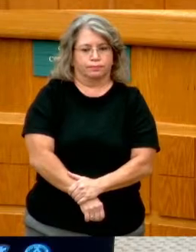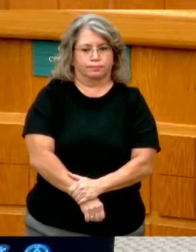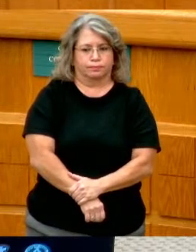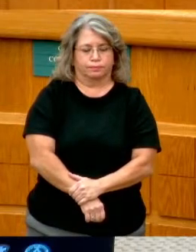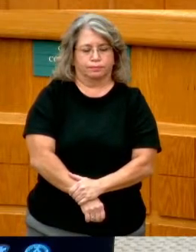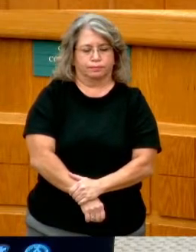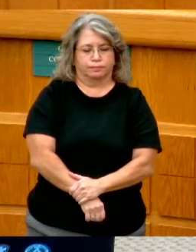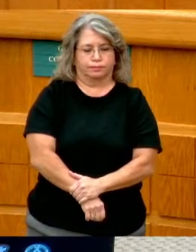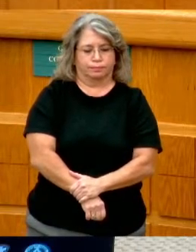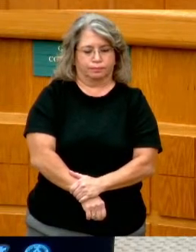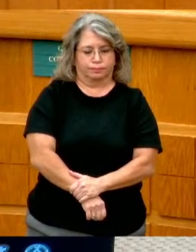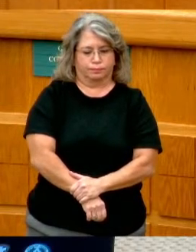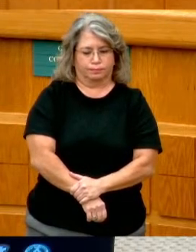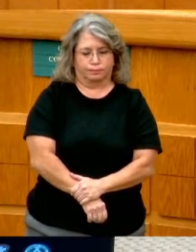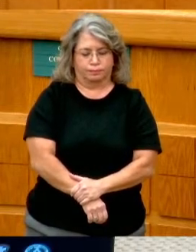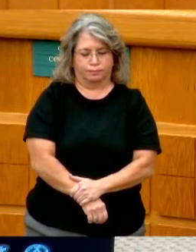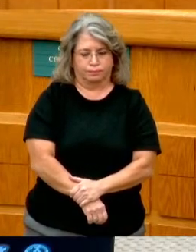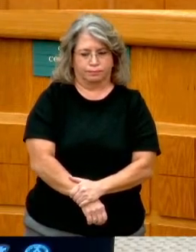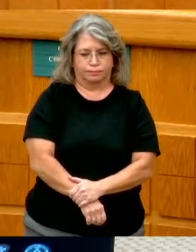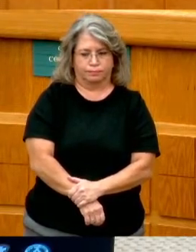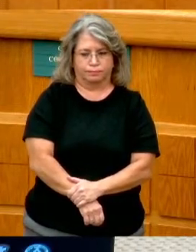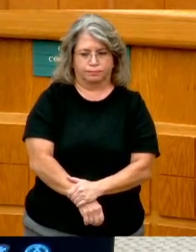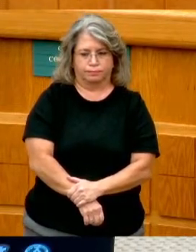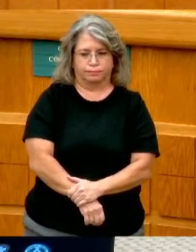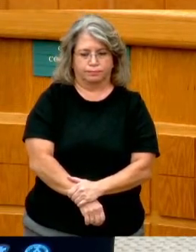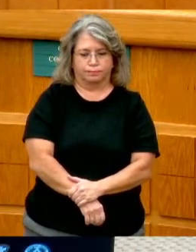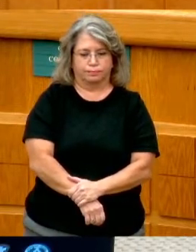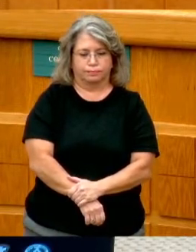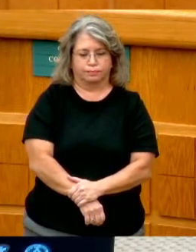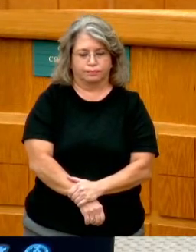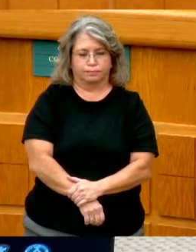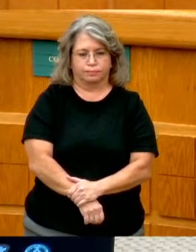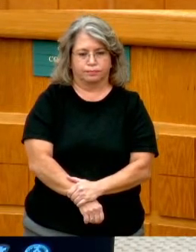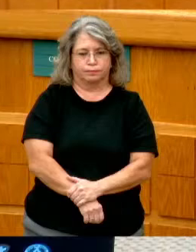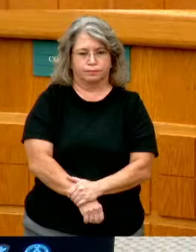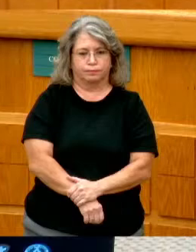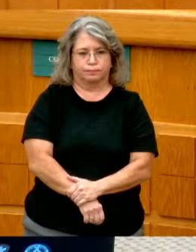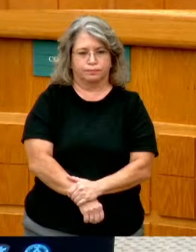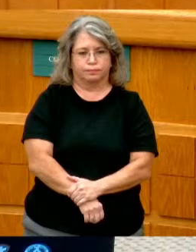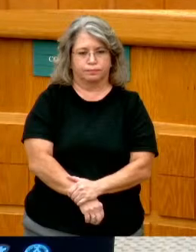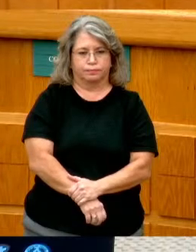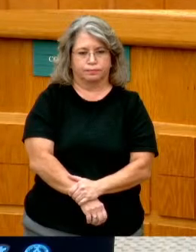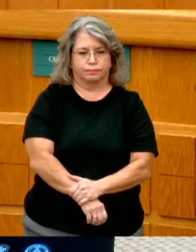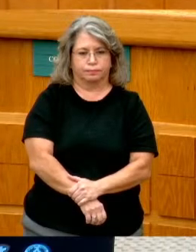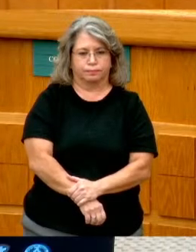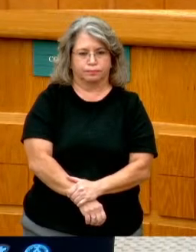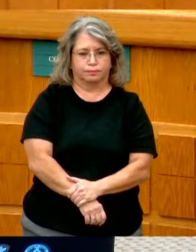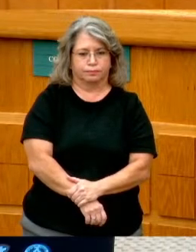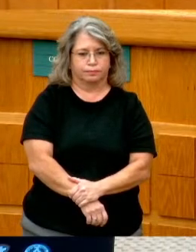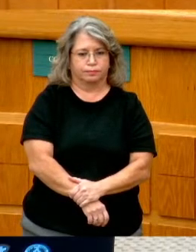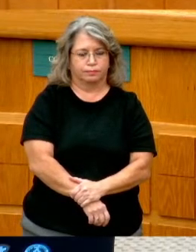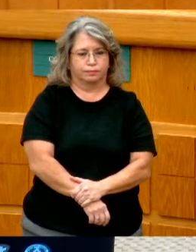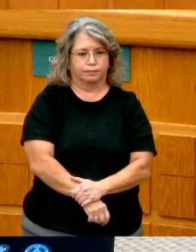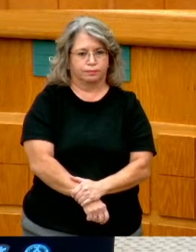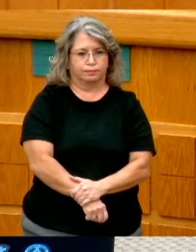su paciencia en lo que llevamos a cabo este reto de vacunación y si cuenta con preguntas, llame al Distrito de Salud al número